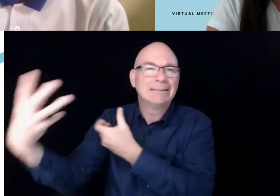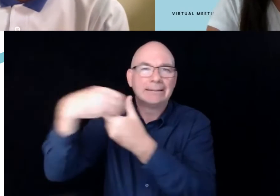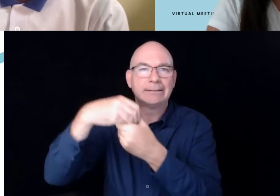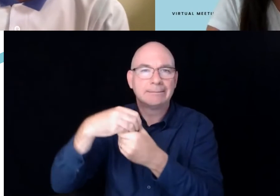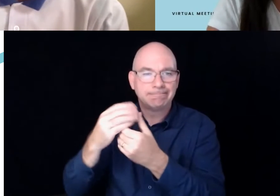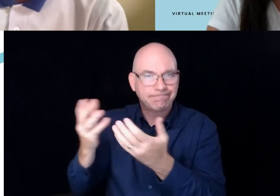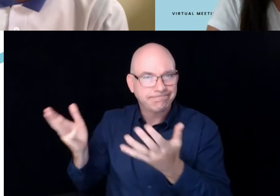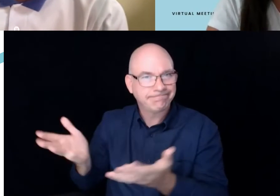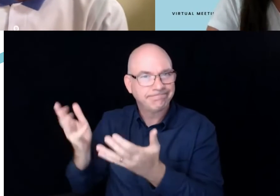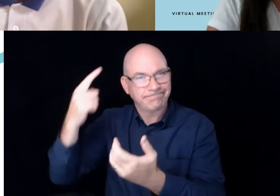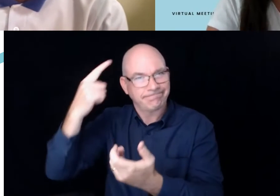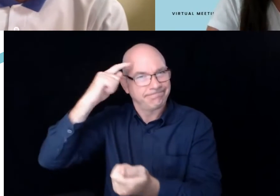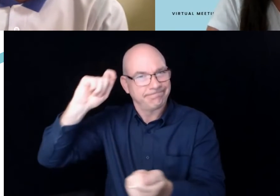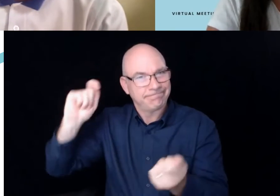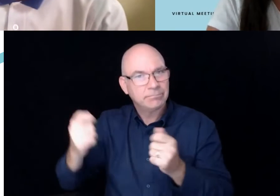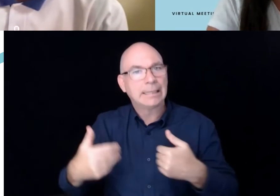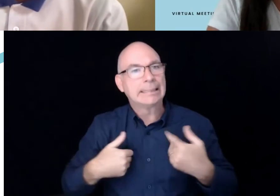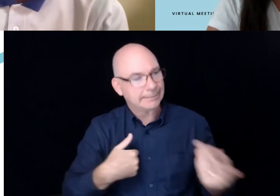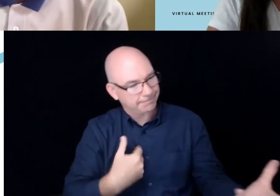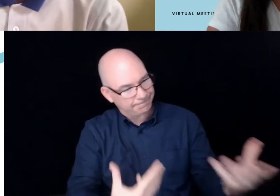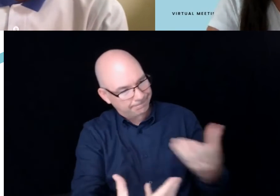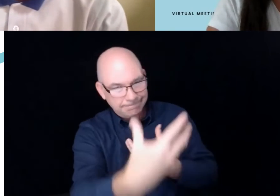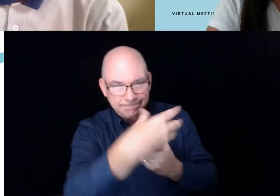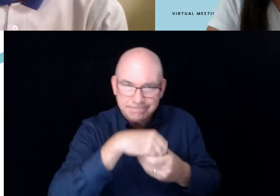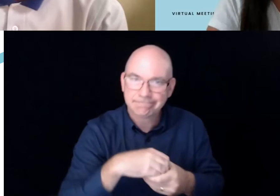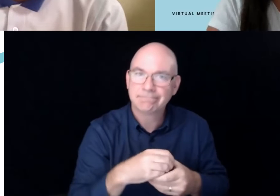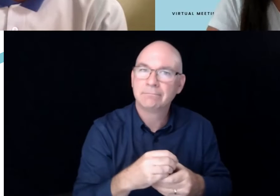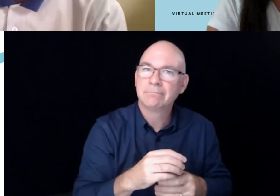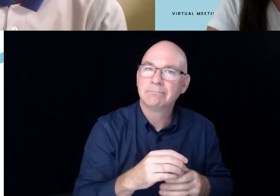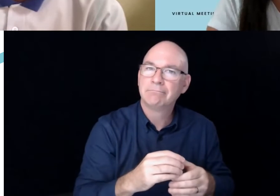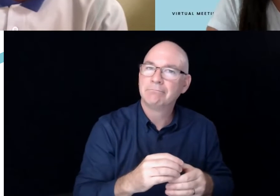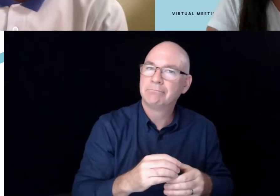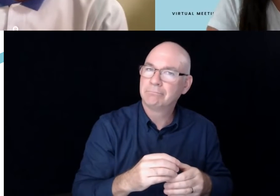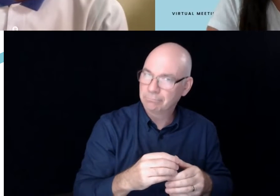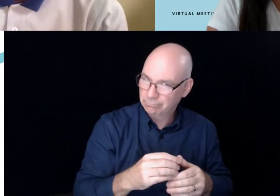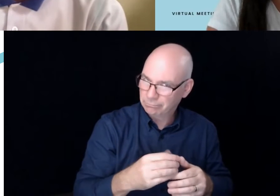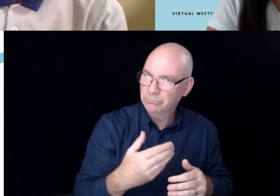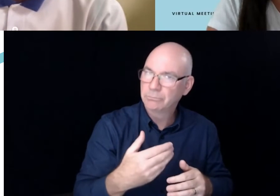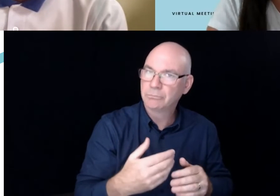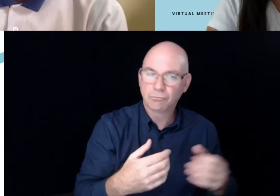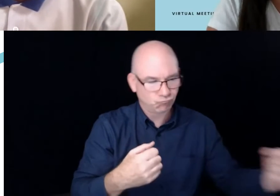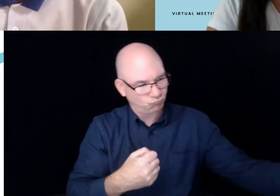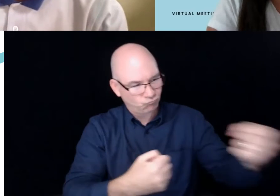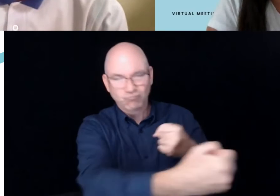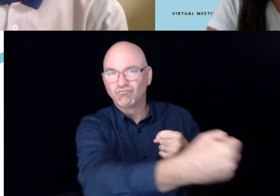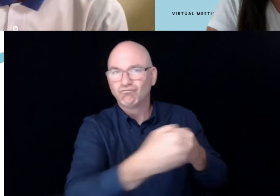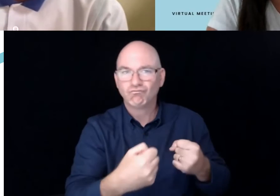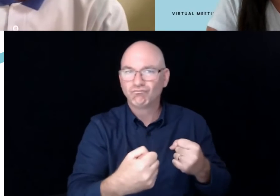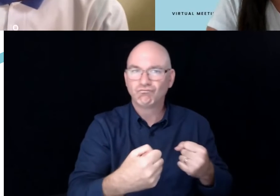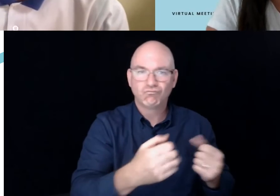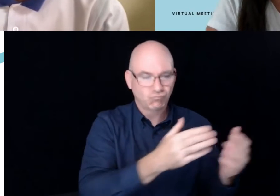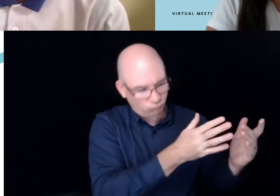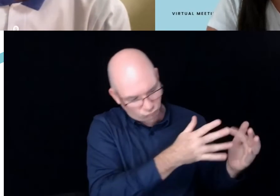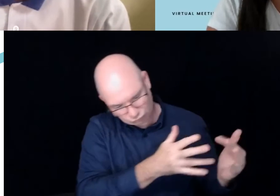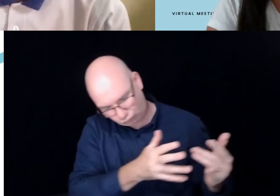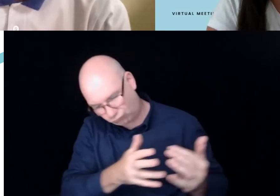ensure that their voices are heard and represented at all levels. That way, we shall have